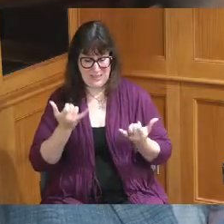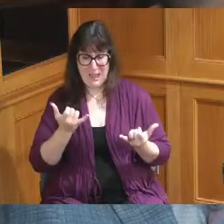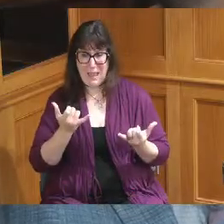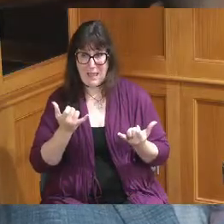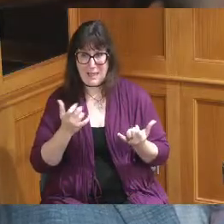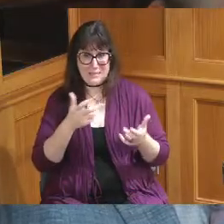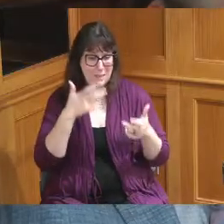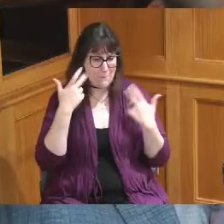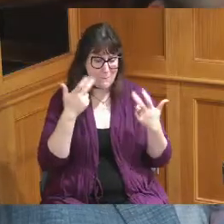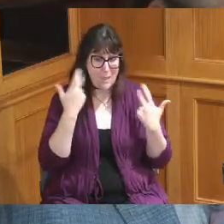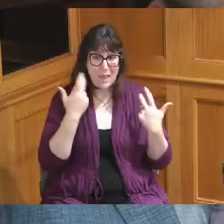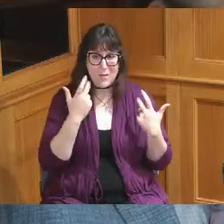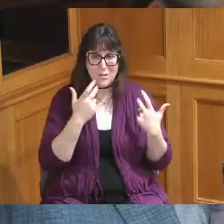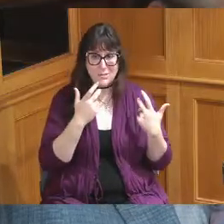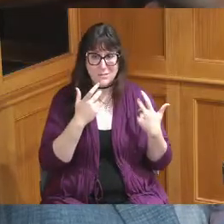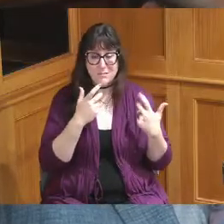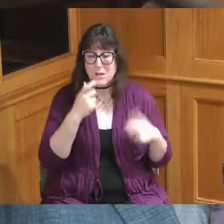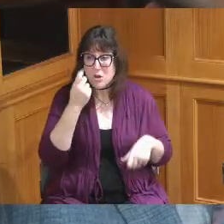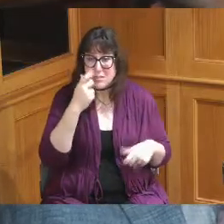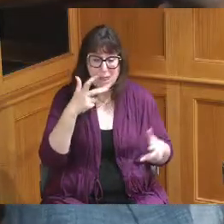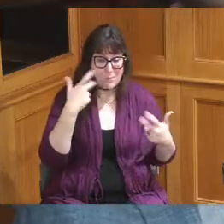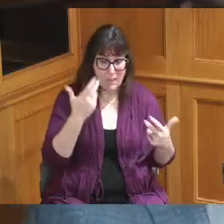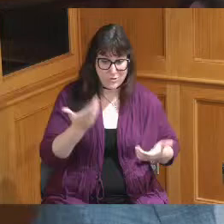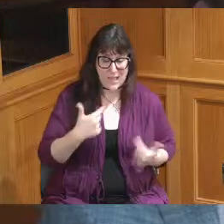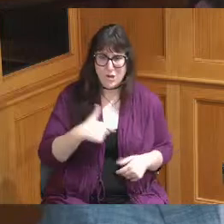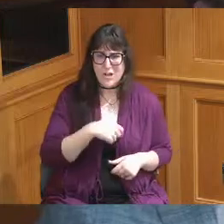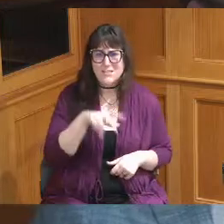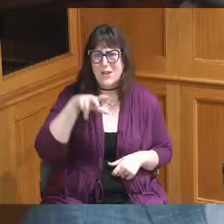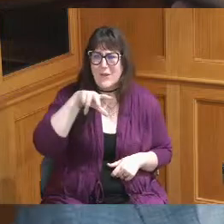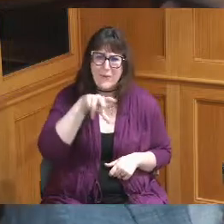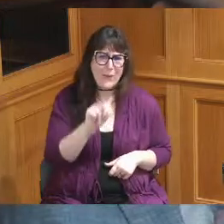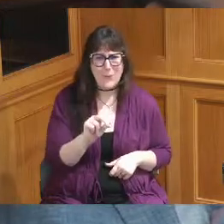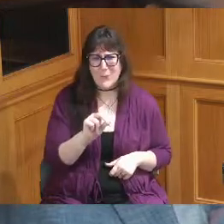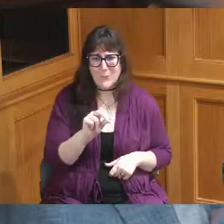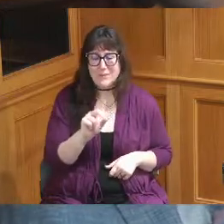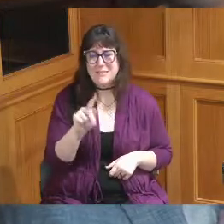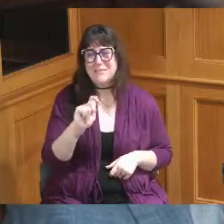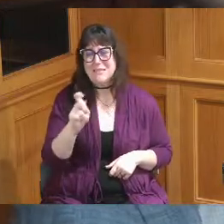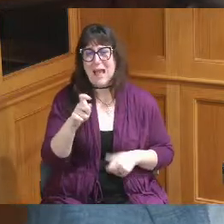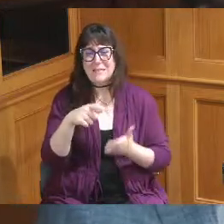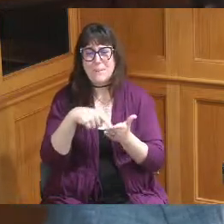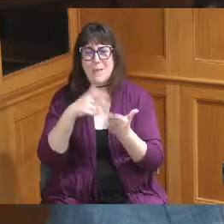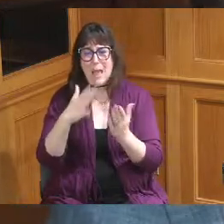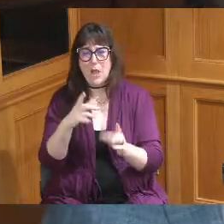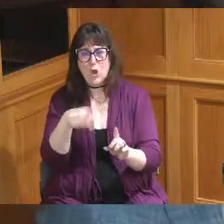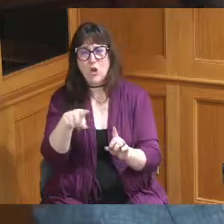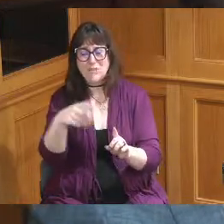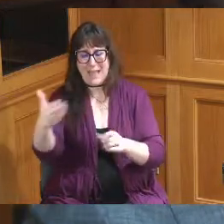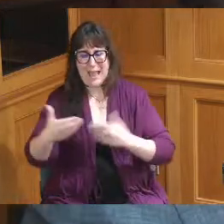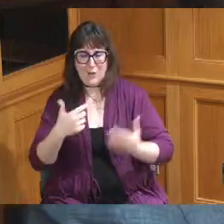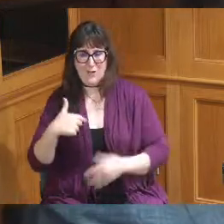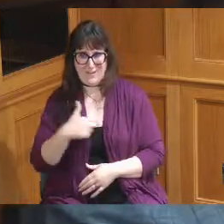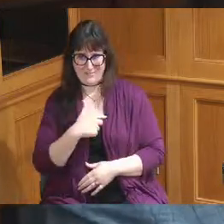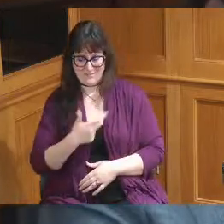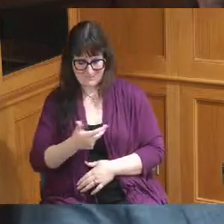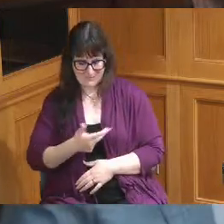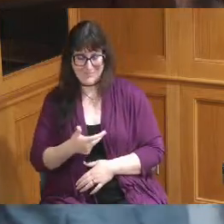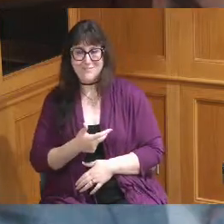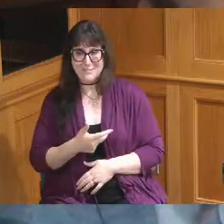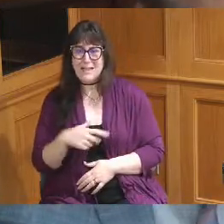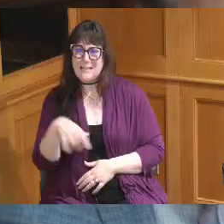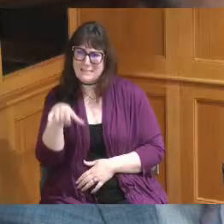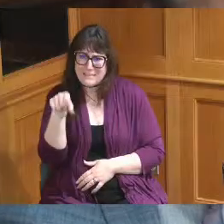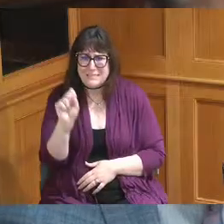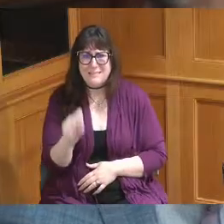Bengals did not hire us to be here. The taxpayers hired each of us. And yes, we have thousands